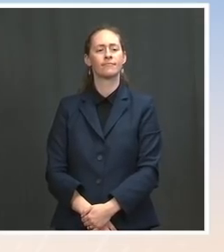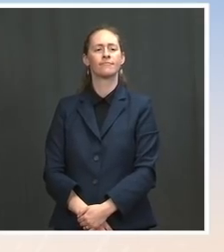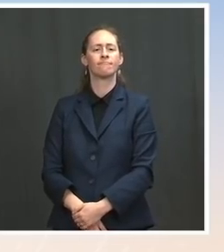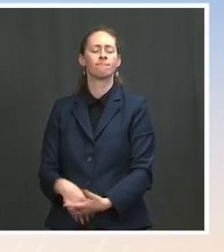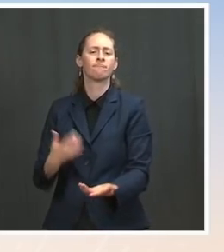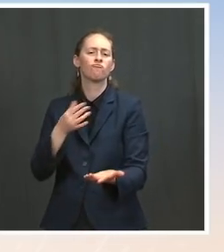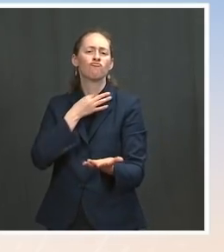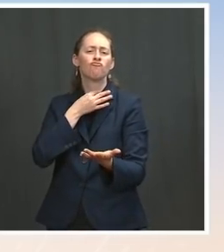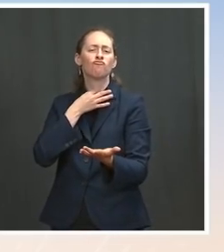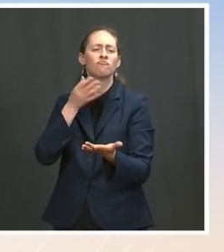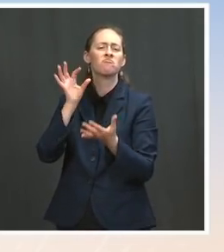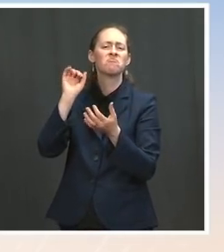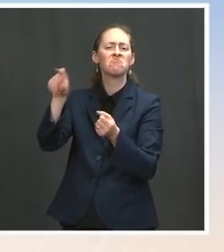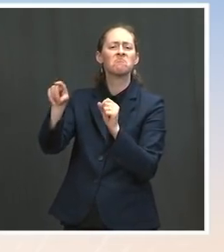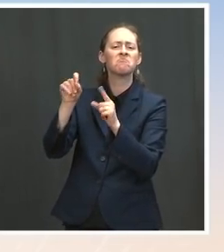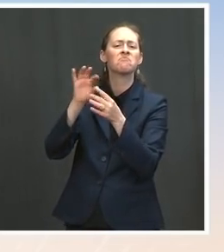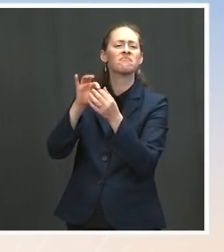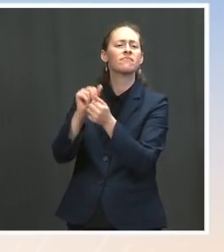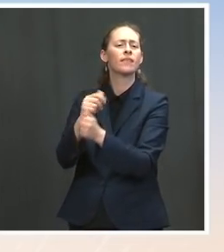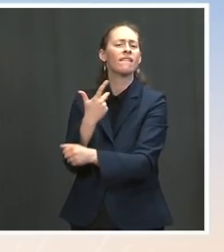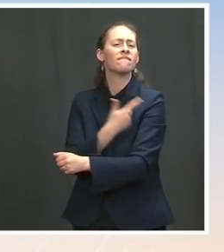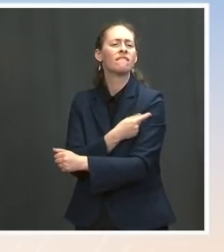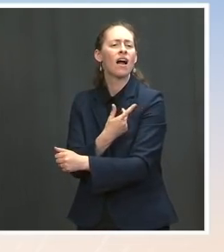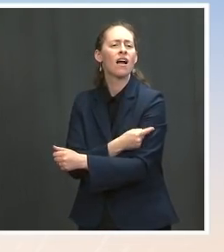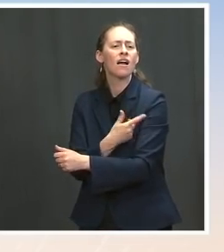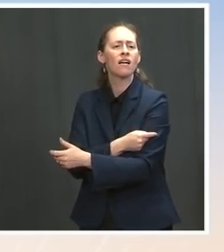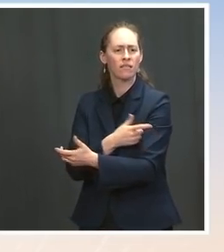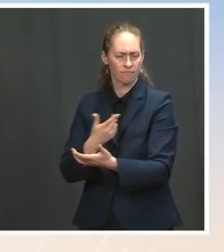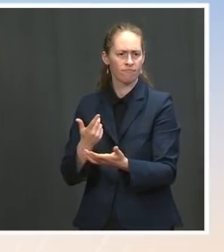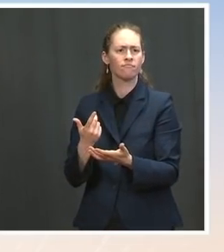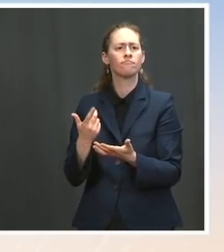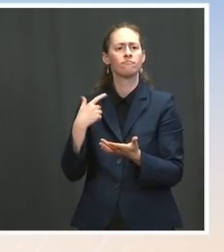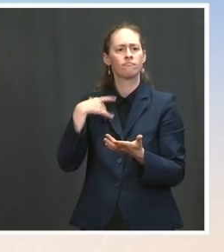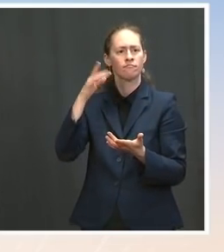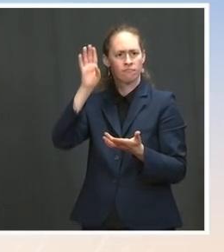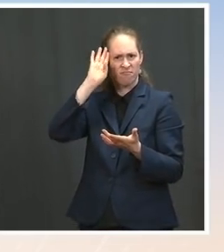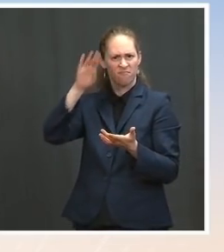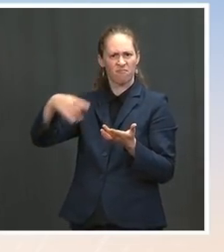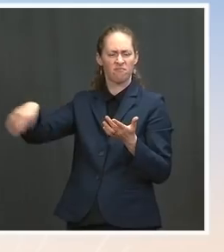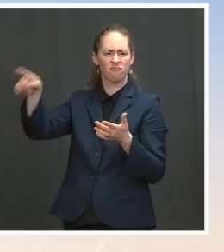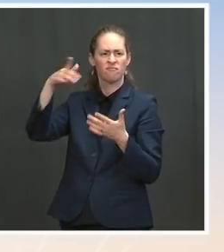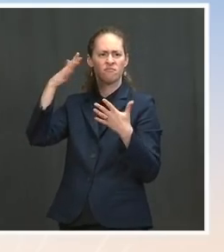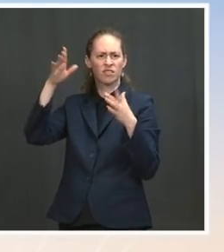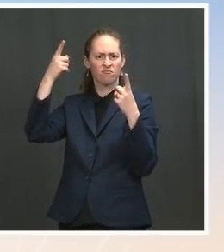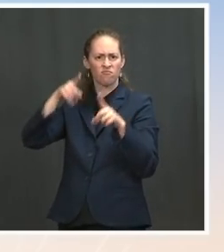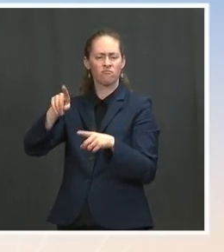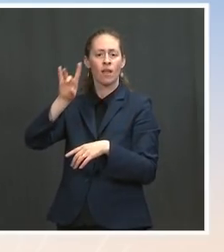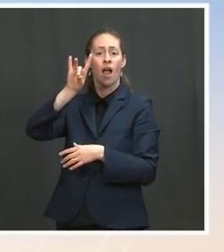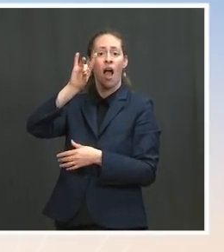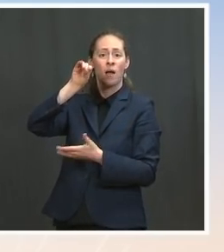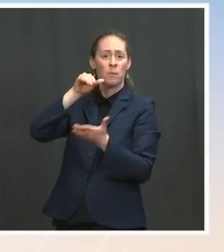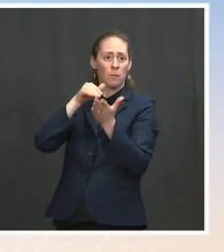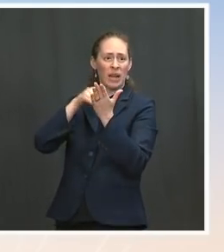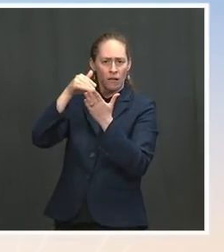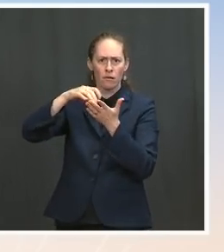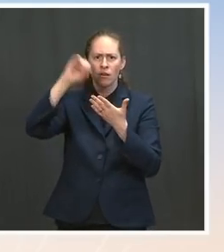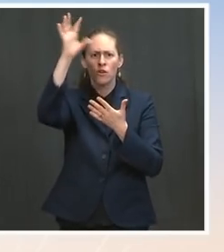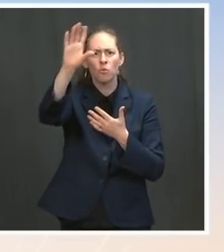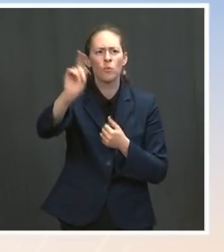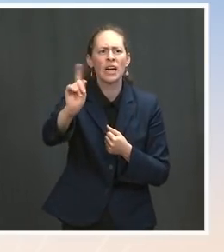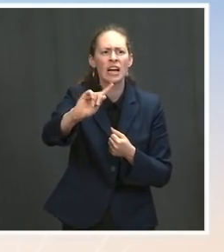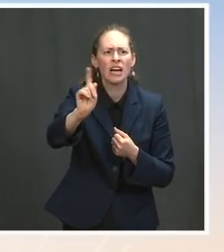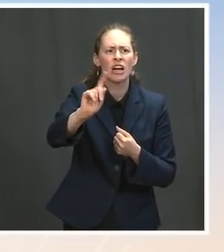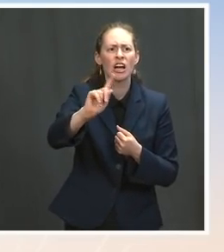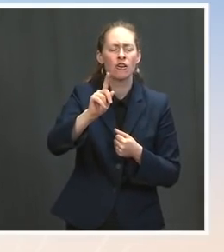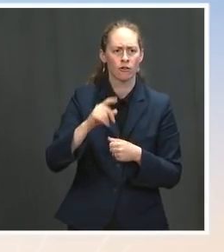decision made on those 80 million vaccines, and will the president offer any updates on that today? He won't offer any updates on that today.